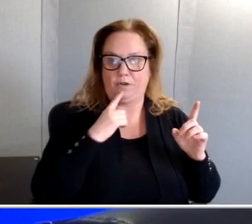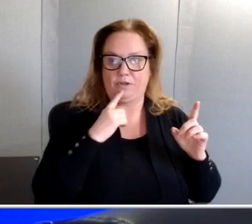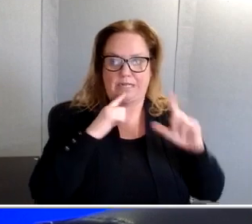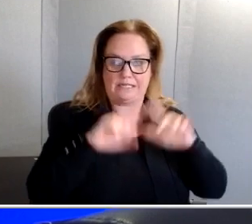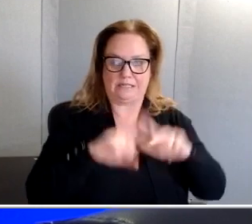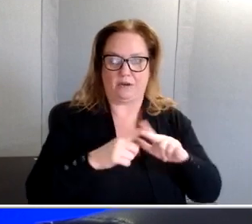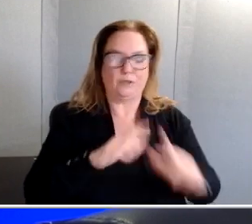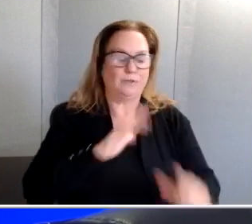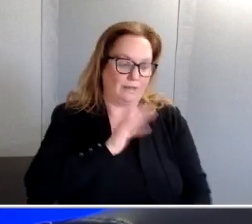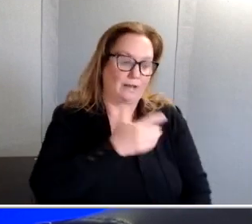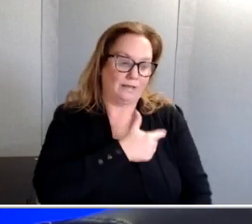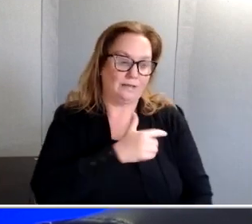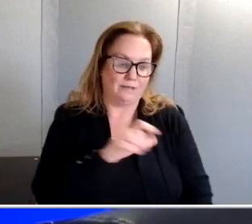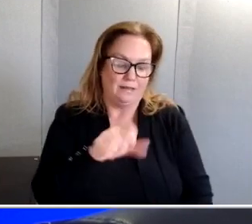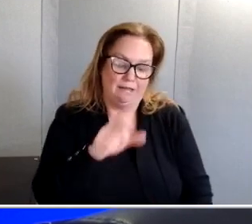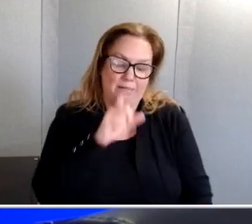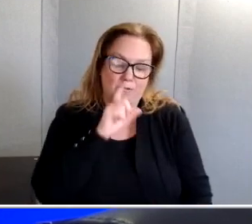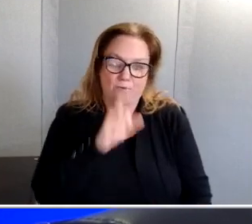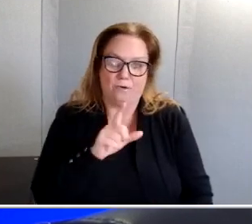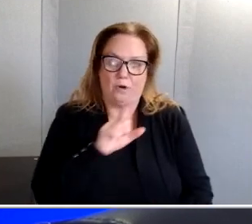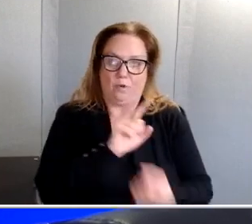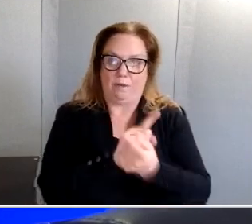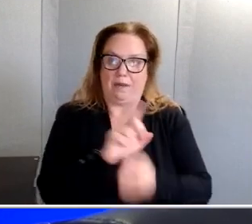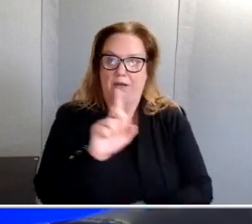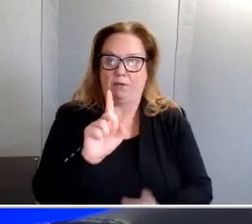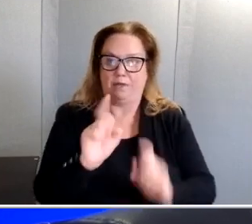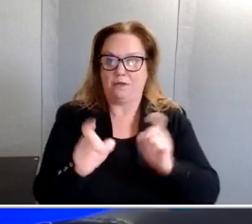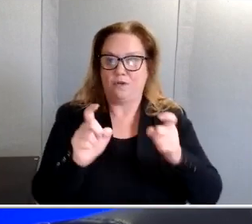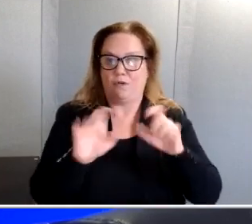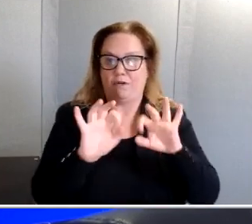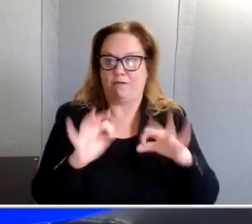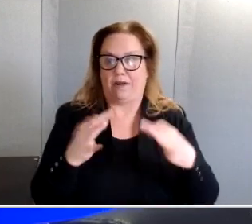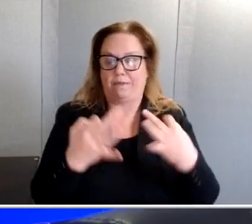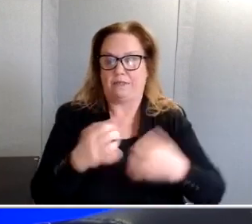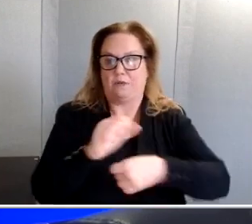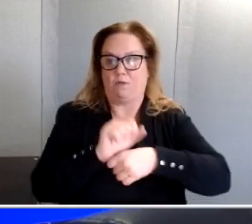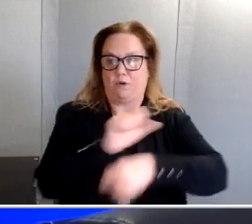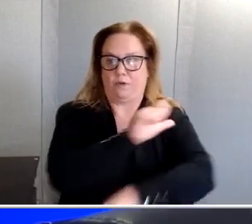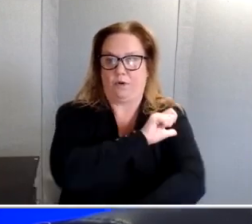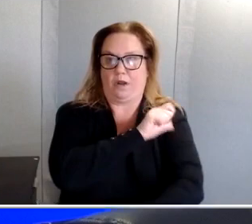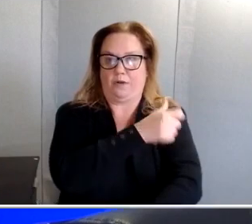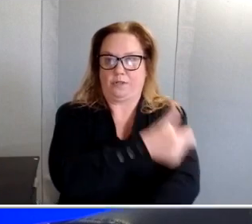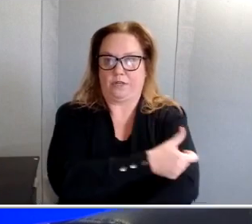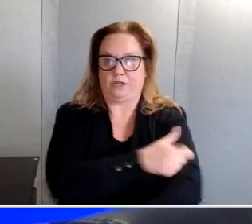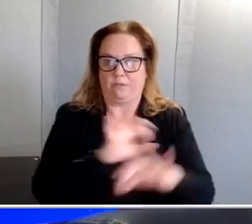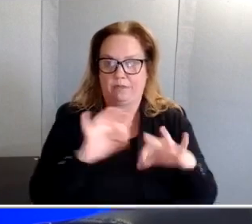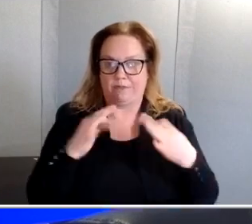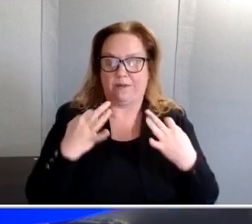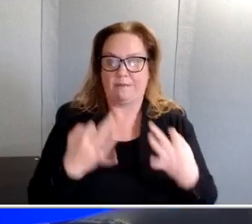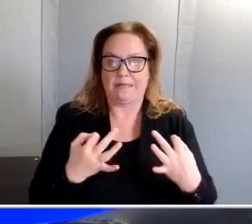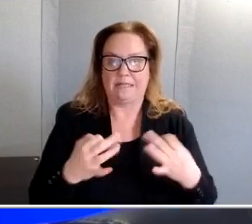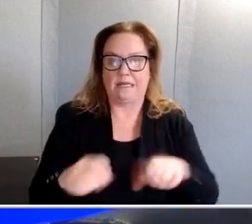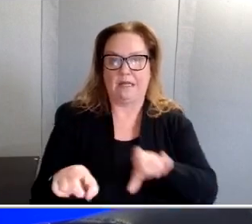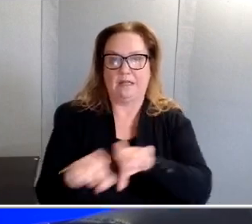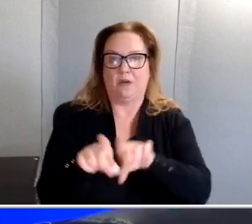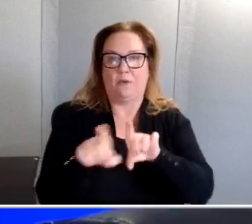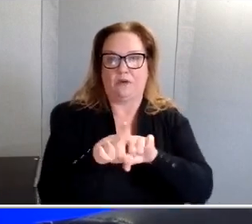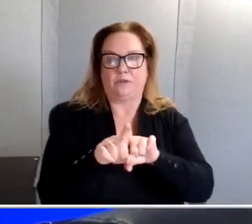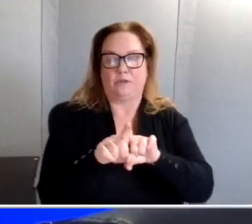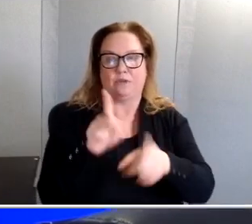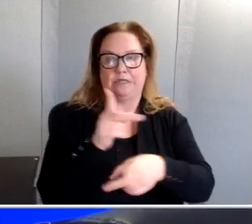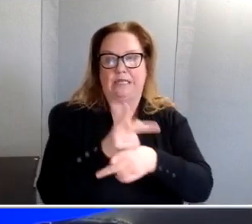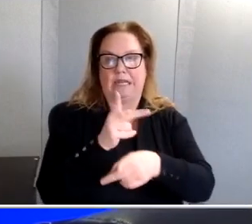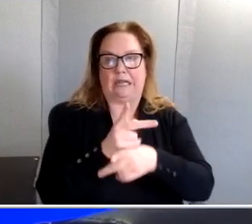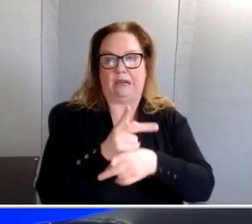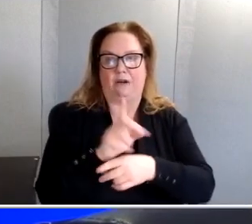us, that really is, we meet with the donor families, work through authorization with those families, and then we also begin taking care of the donor